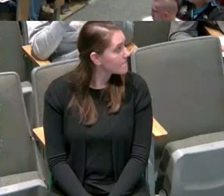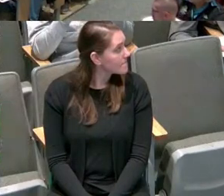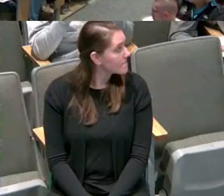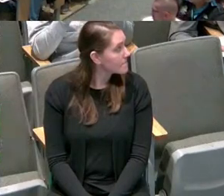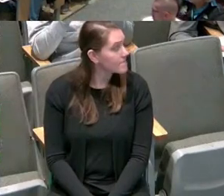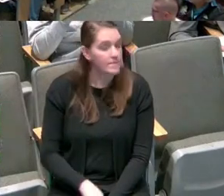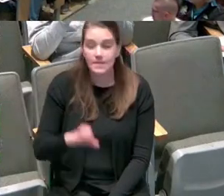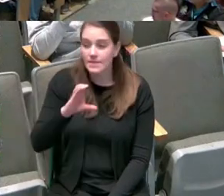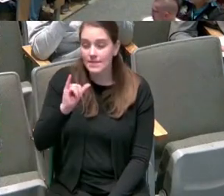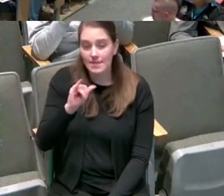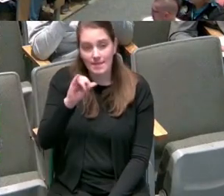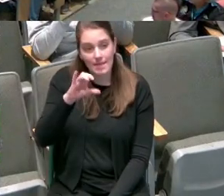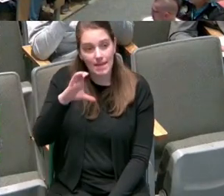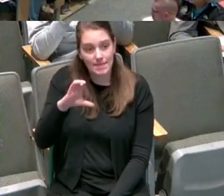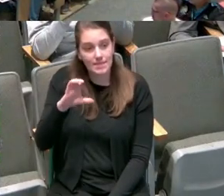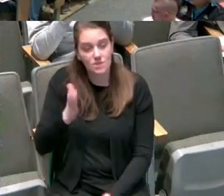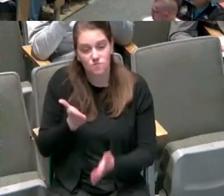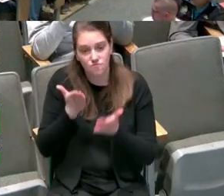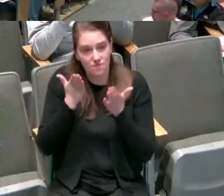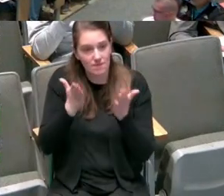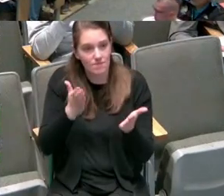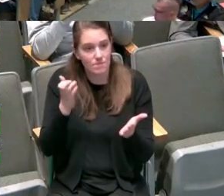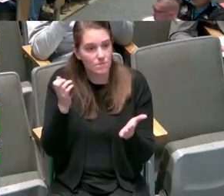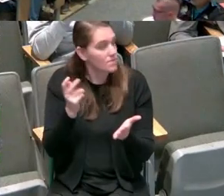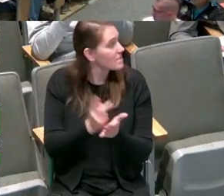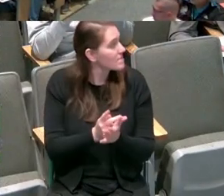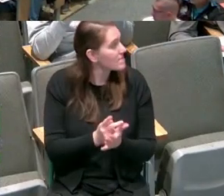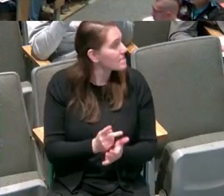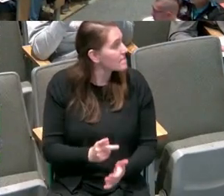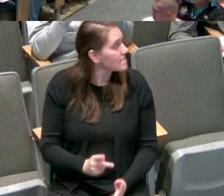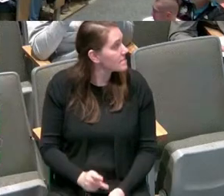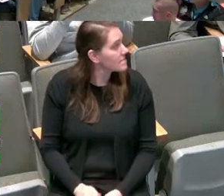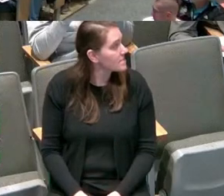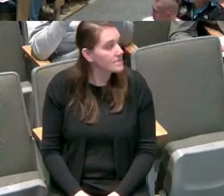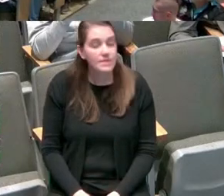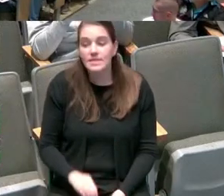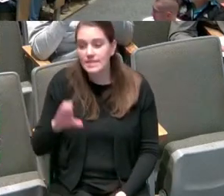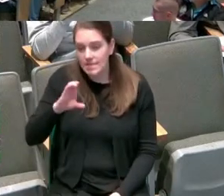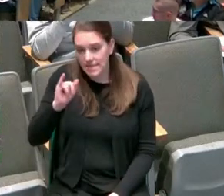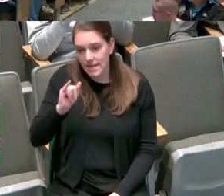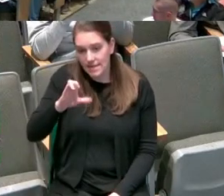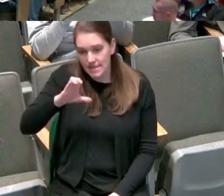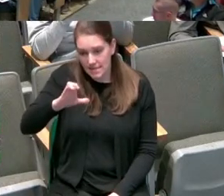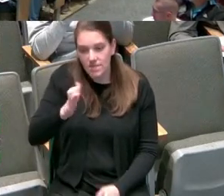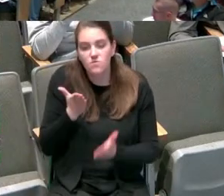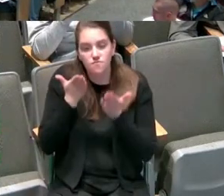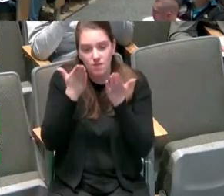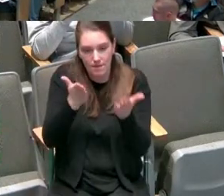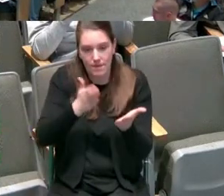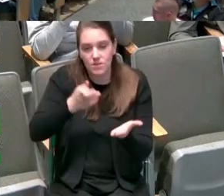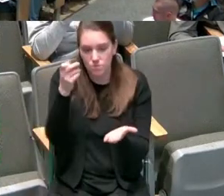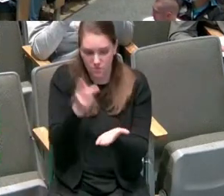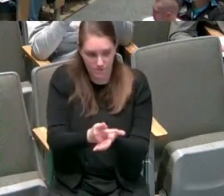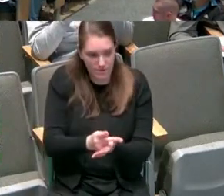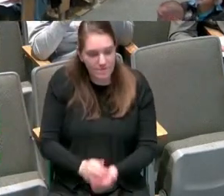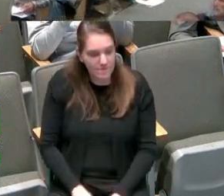cic recommends approval okay do you mind putting it up cic recommends approval